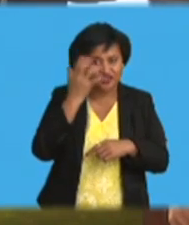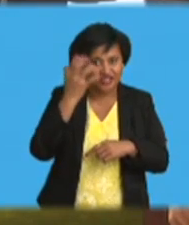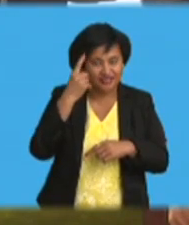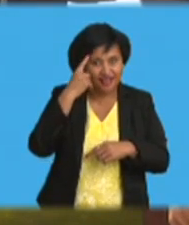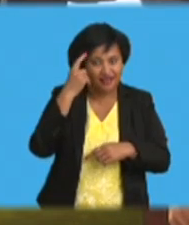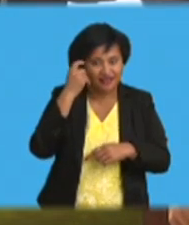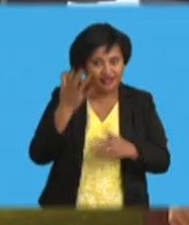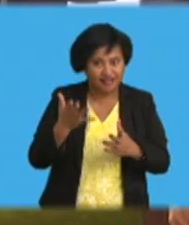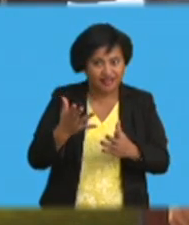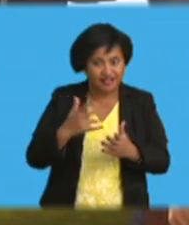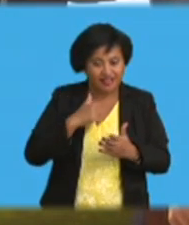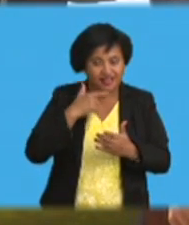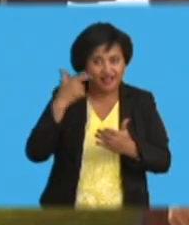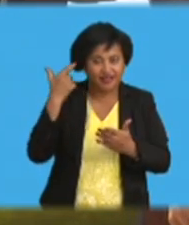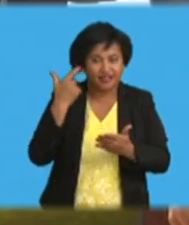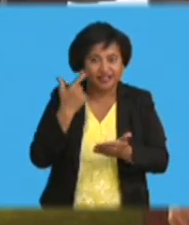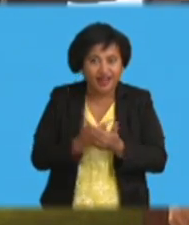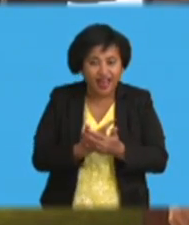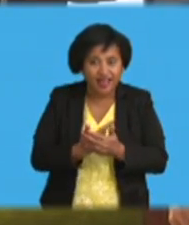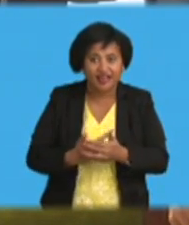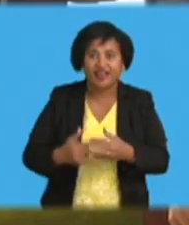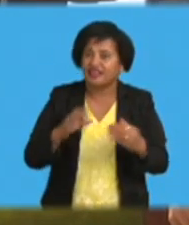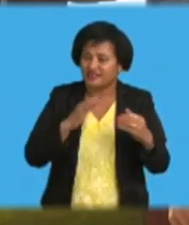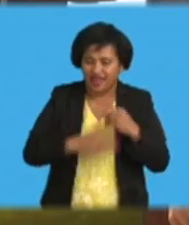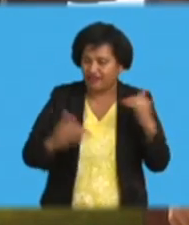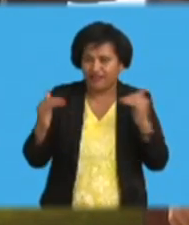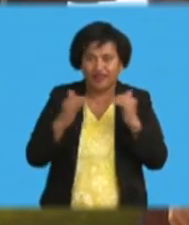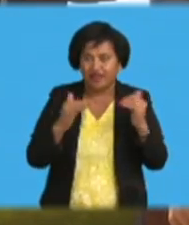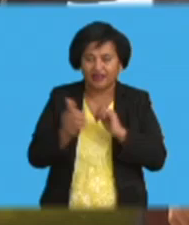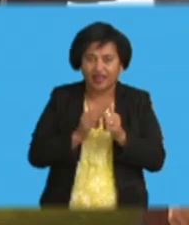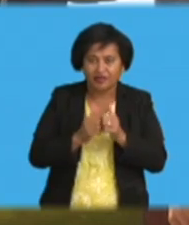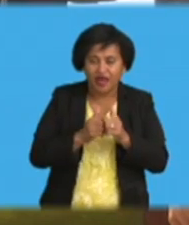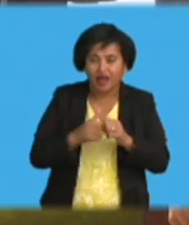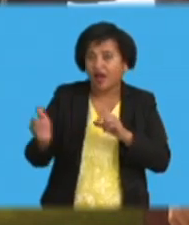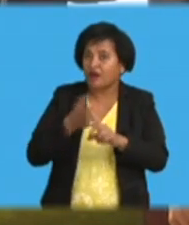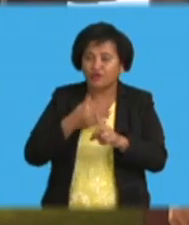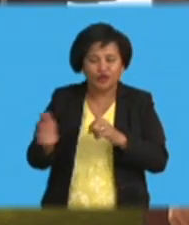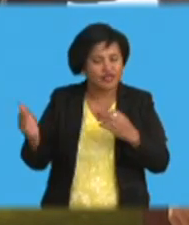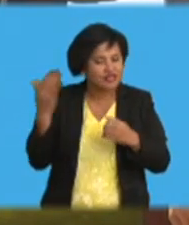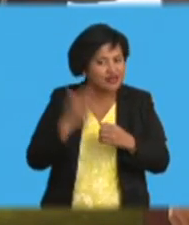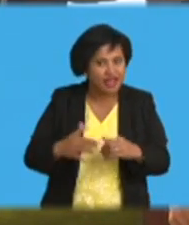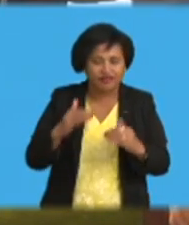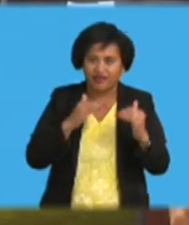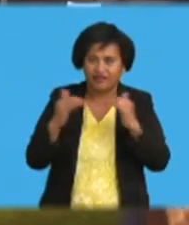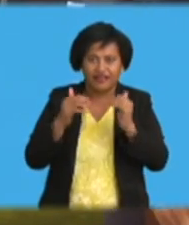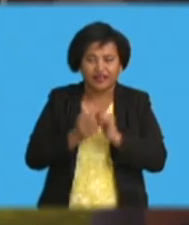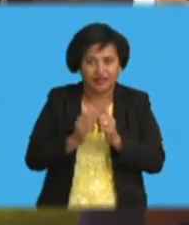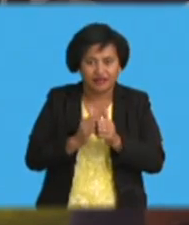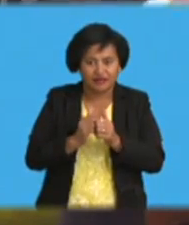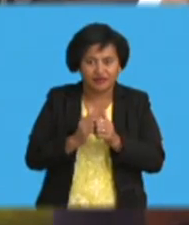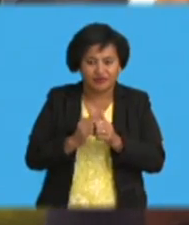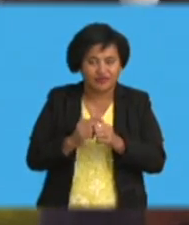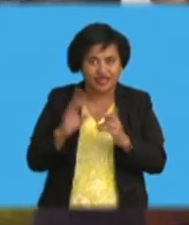Lies are never fair game, Madam Speaker. Abuse is never fair game. And harassment and exploitation are never fair game, Madam Speaker.